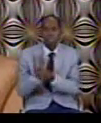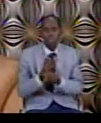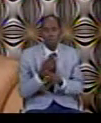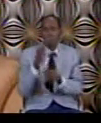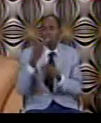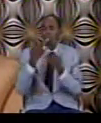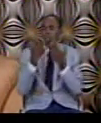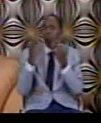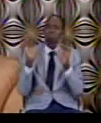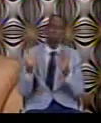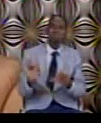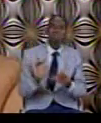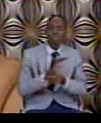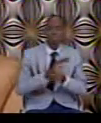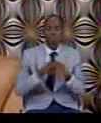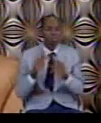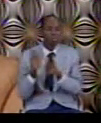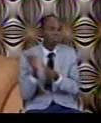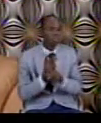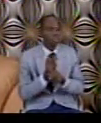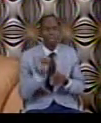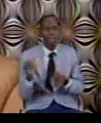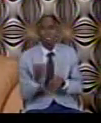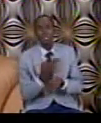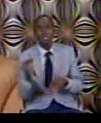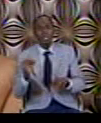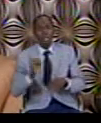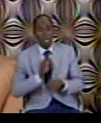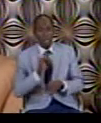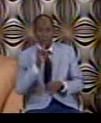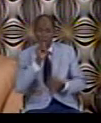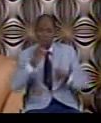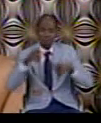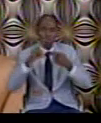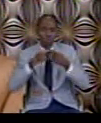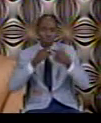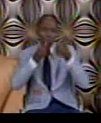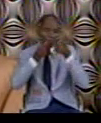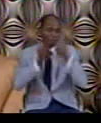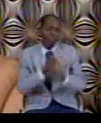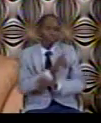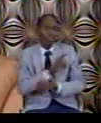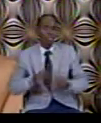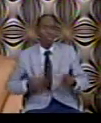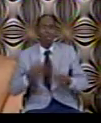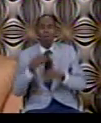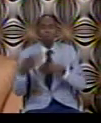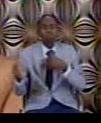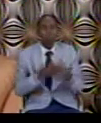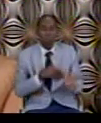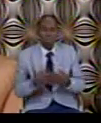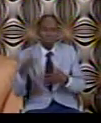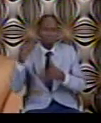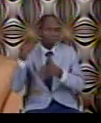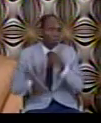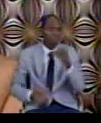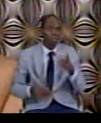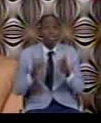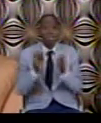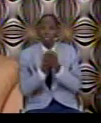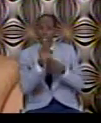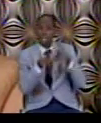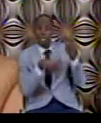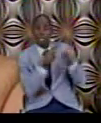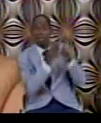don't care about their jesting. I am going to follow the Lord at any cost, at every cost. Such a person,